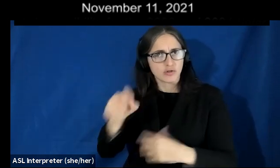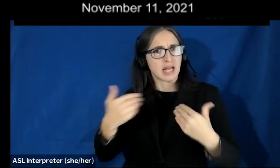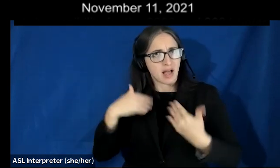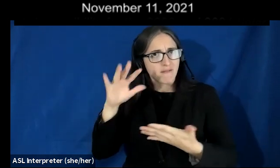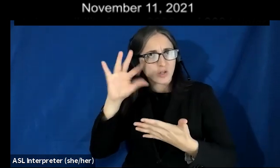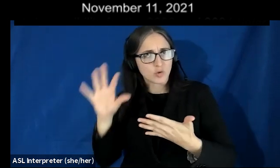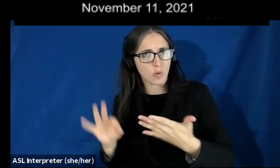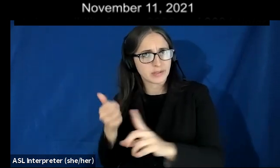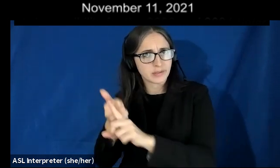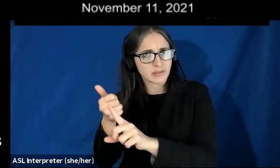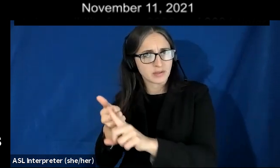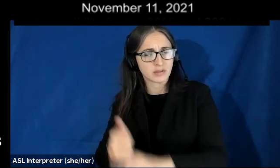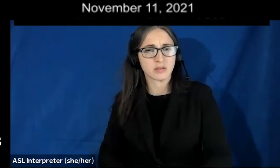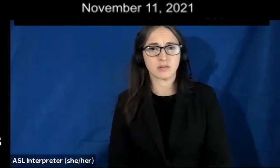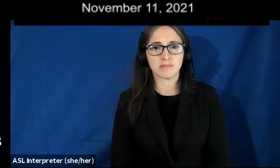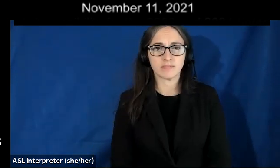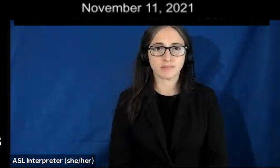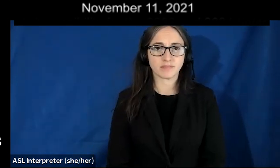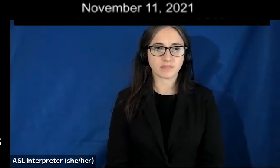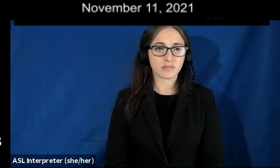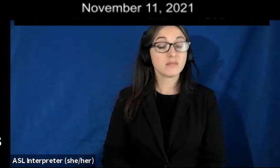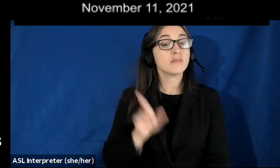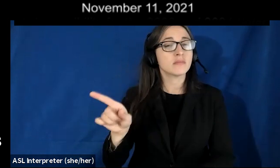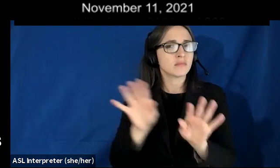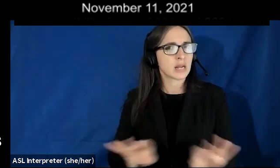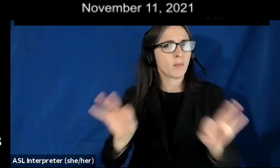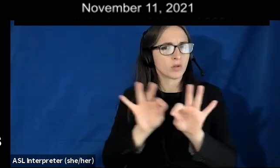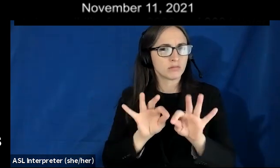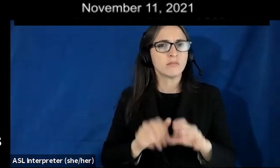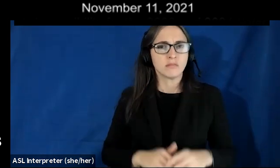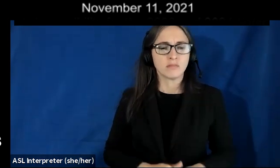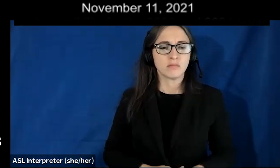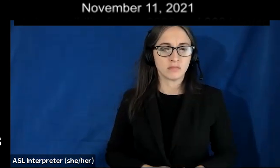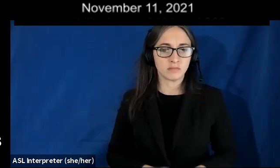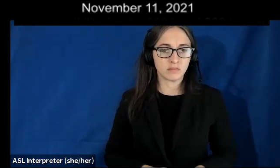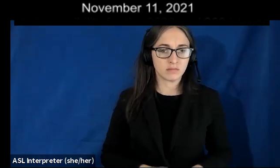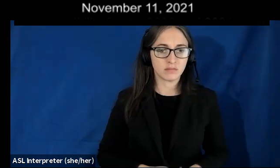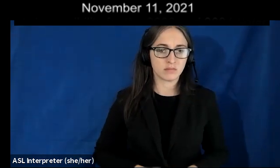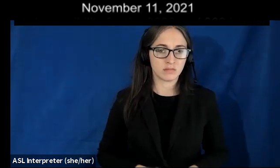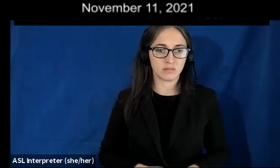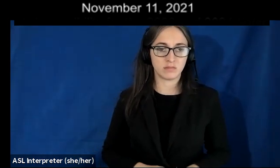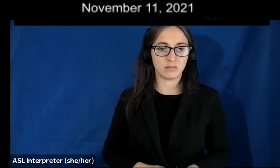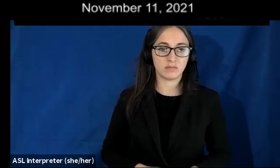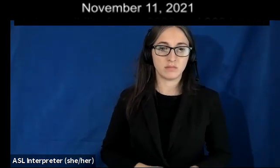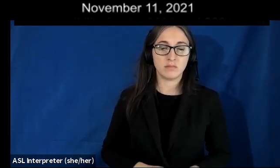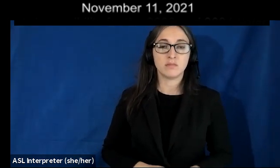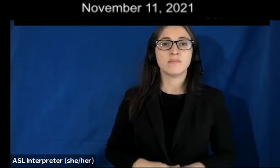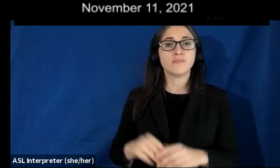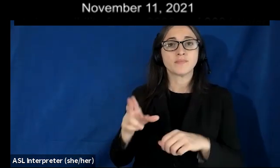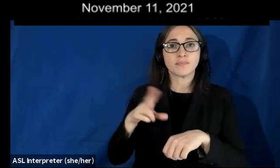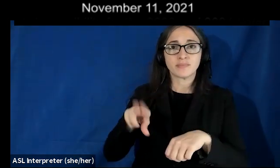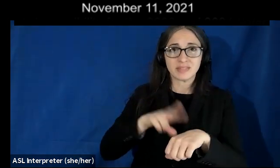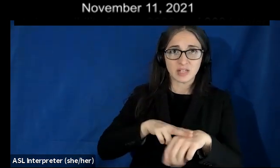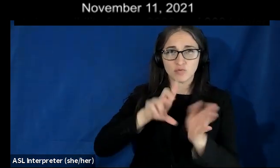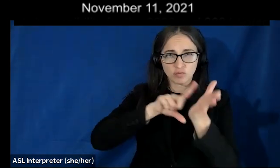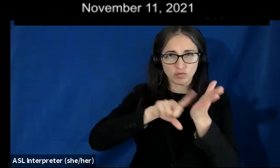This is very important. Natural research always preserves this